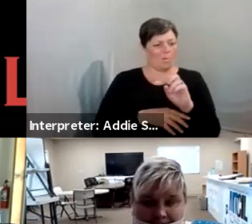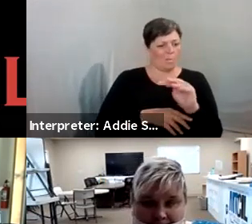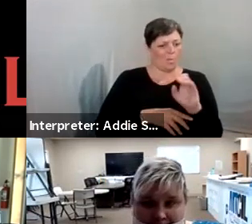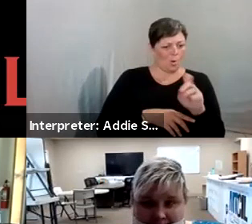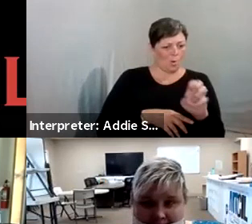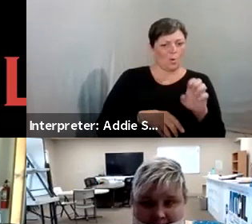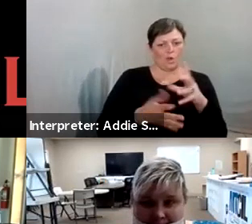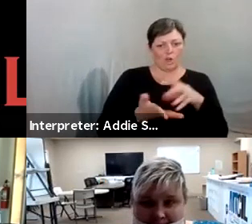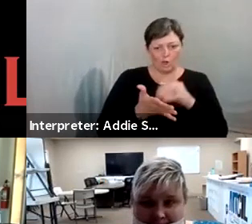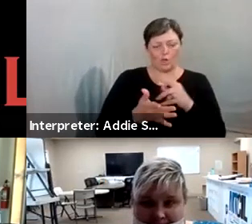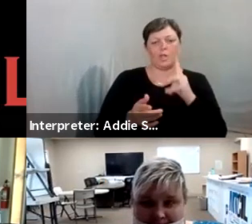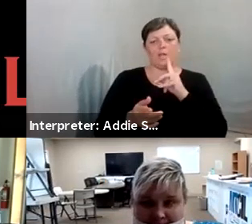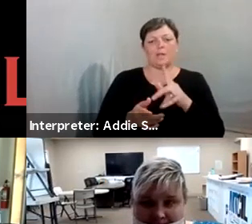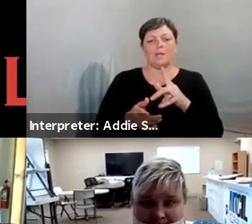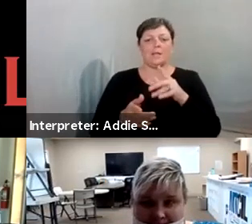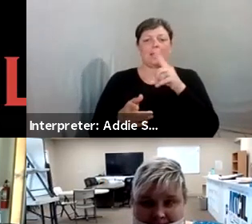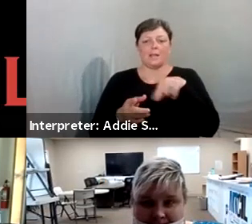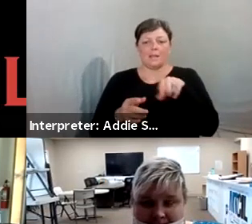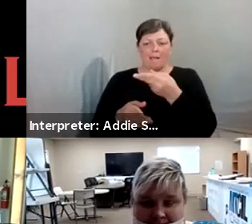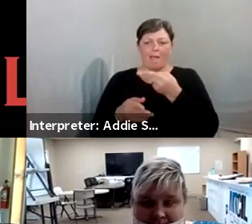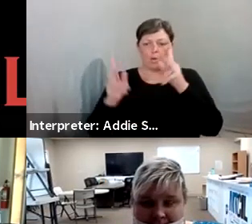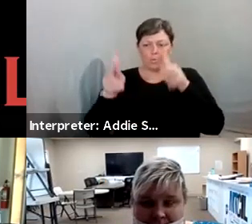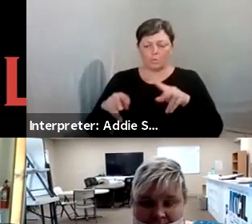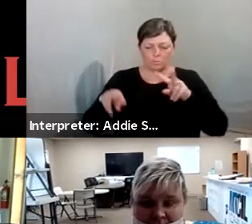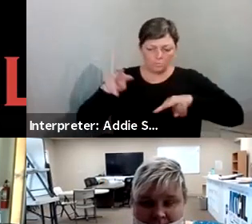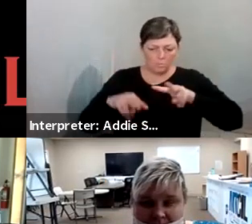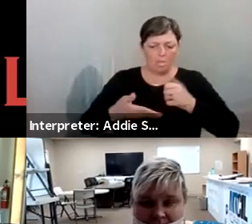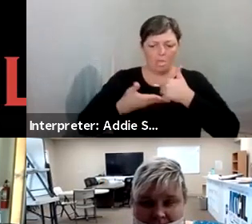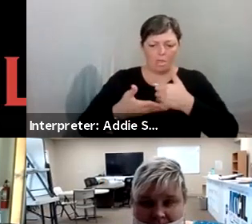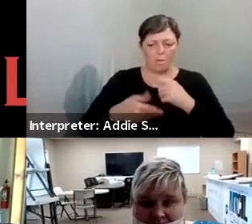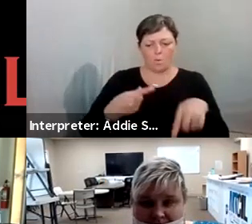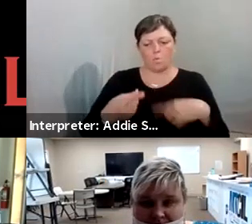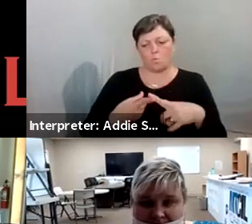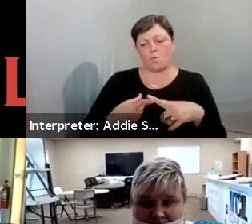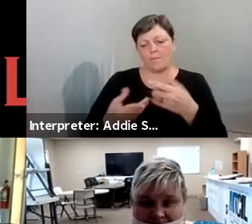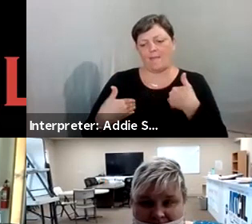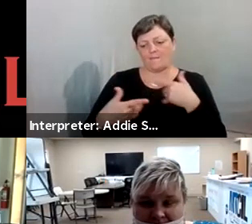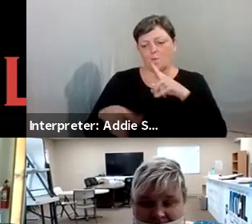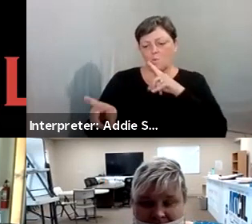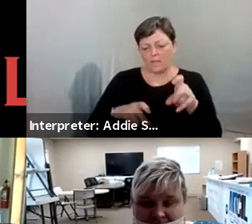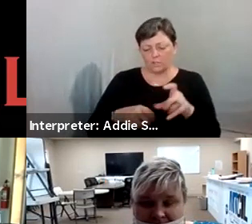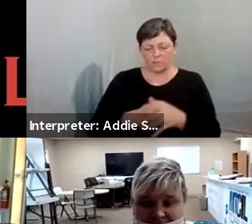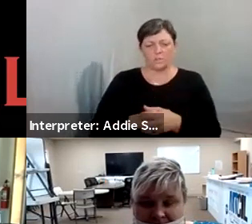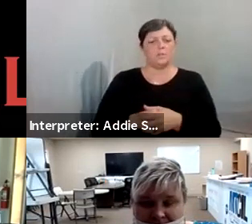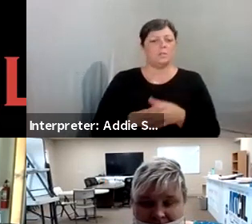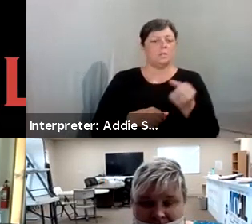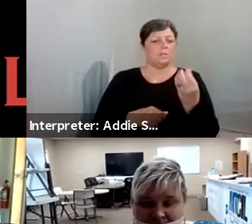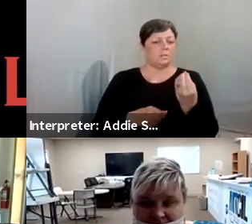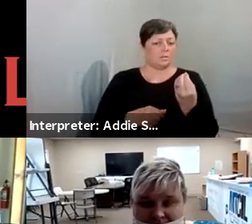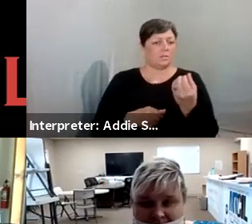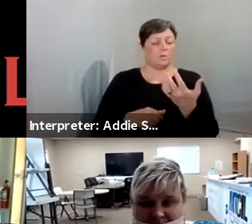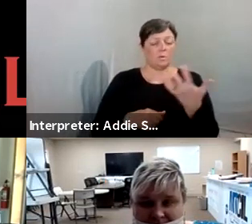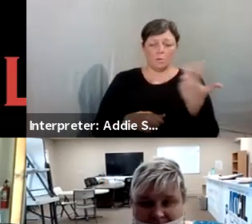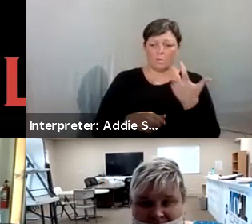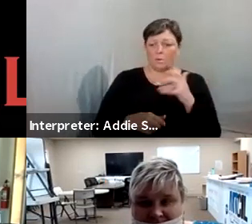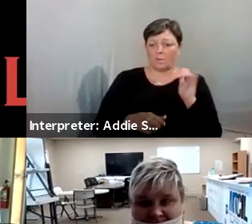in together to hire a person to oversee the children and help them with their work when they had a question. So, way to knock out